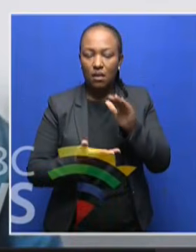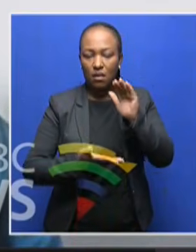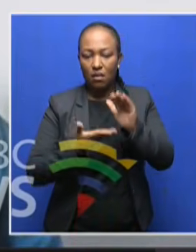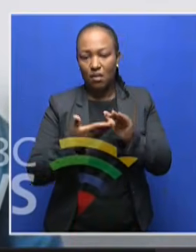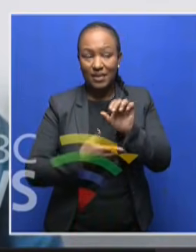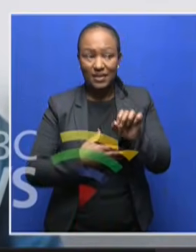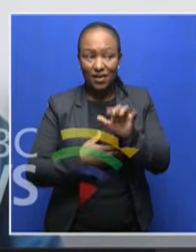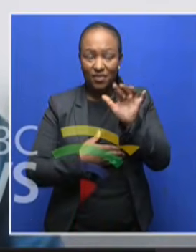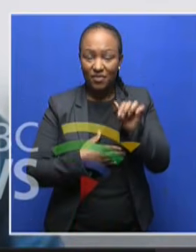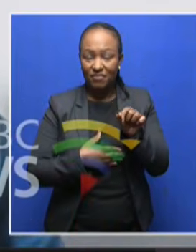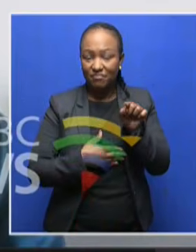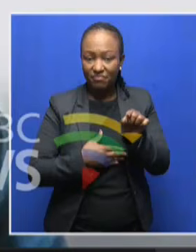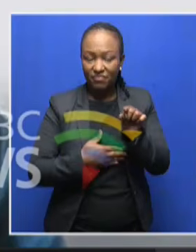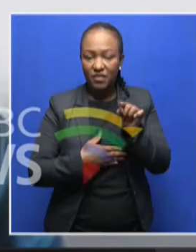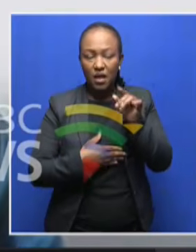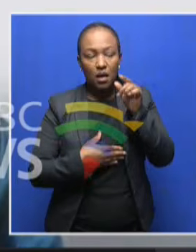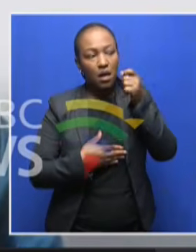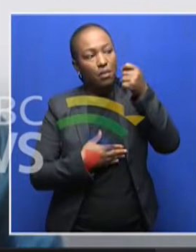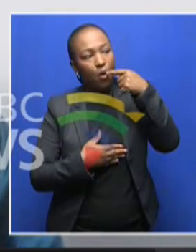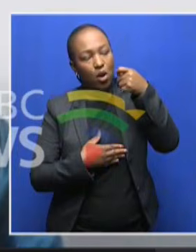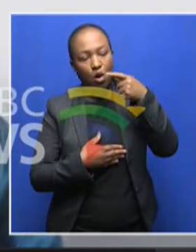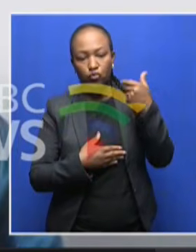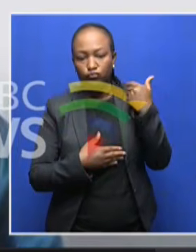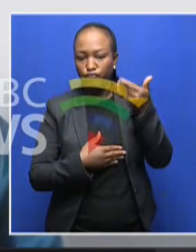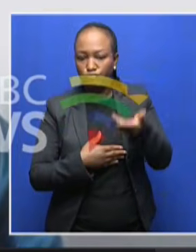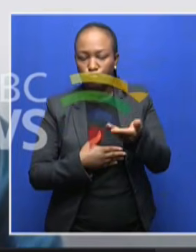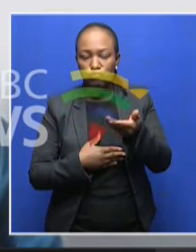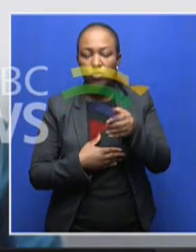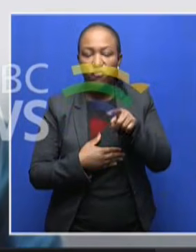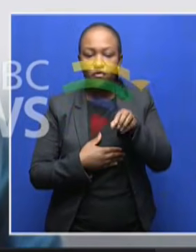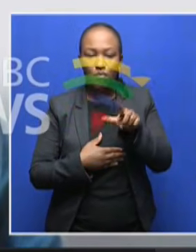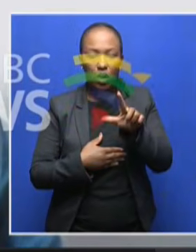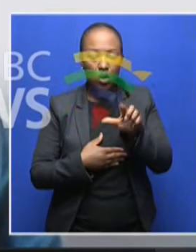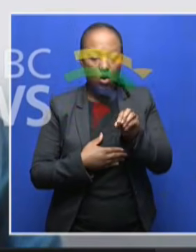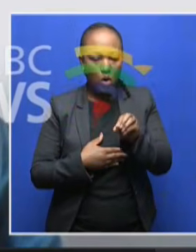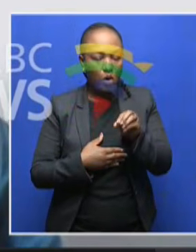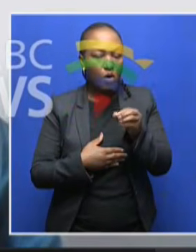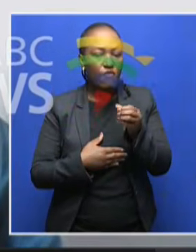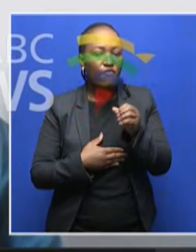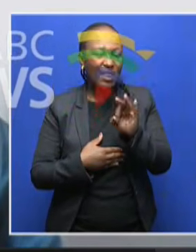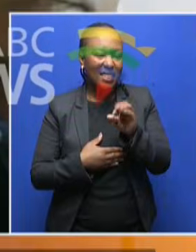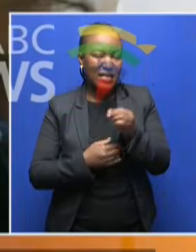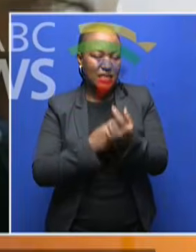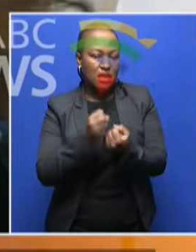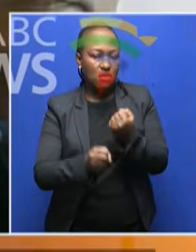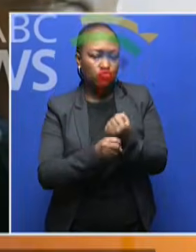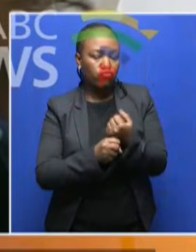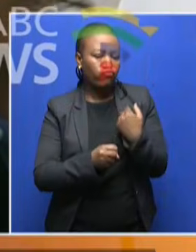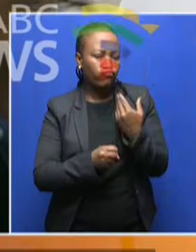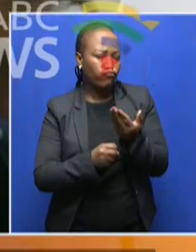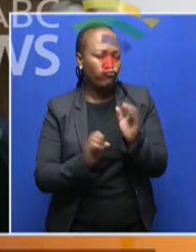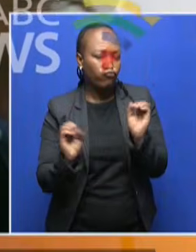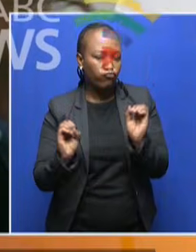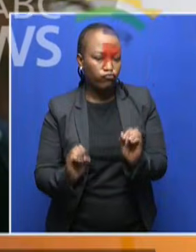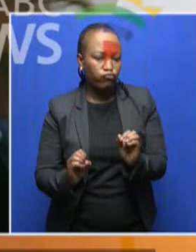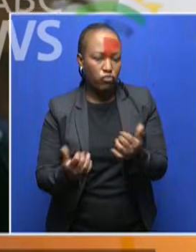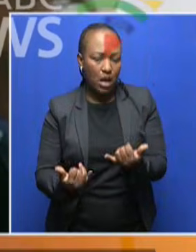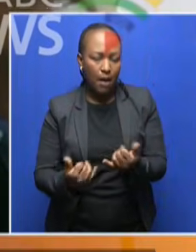wild type of polio case for more than 30 years now. And that's on the one hand where we look